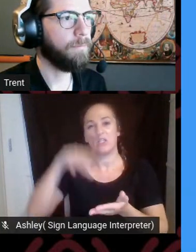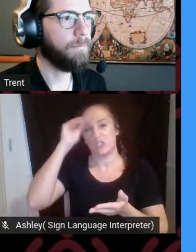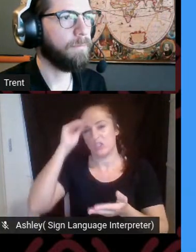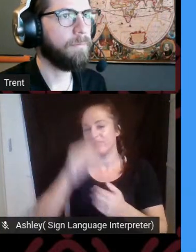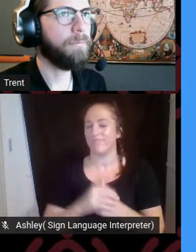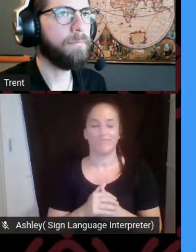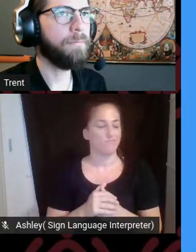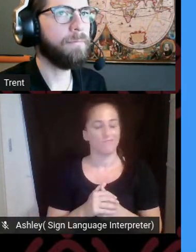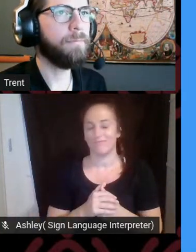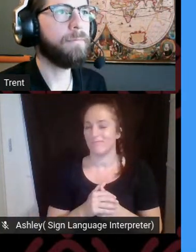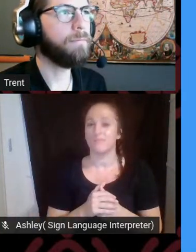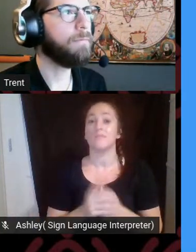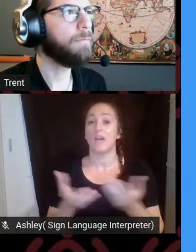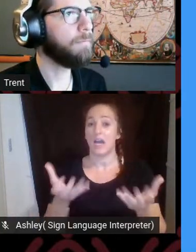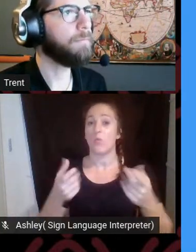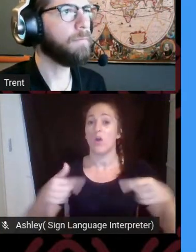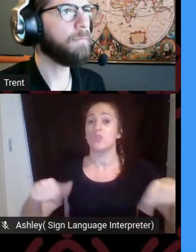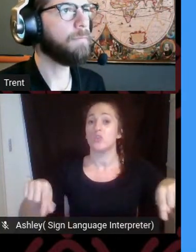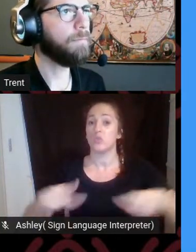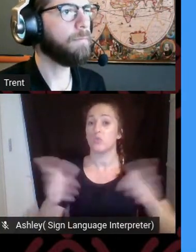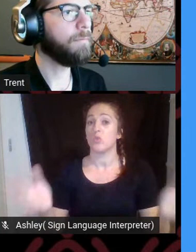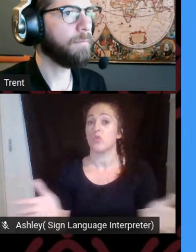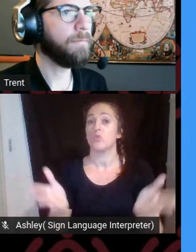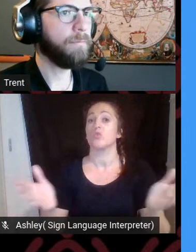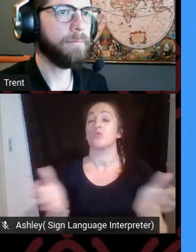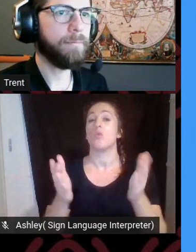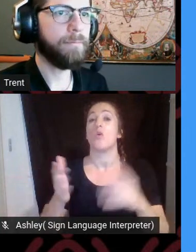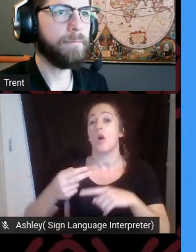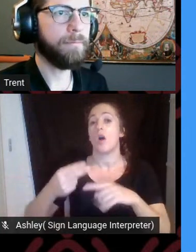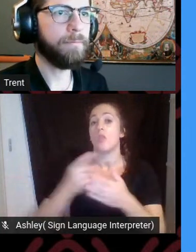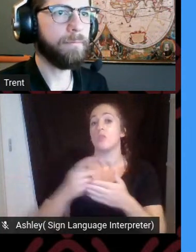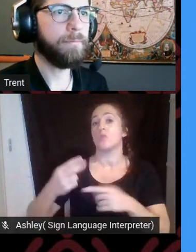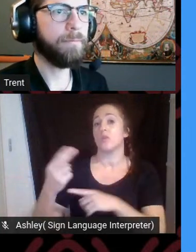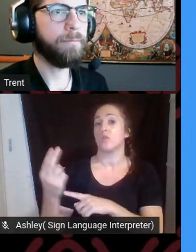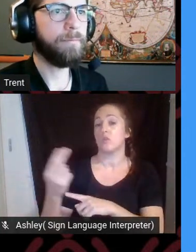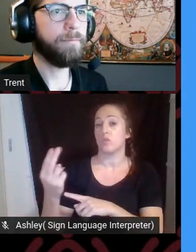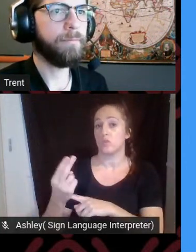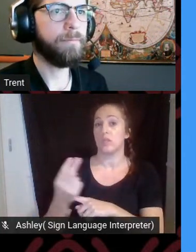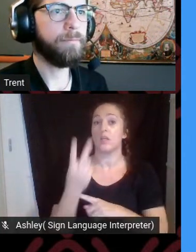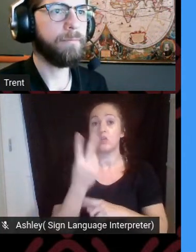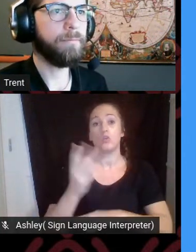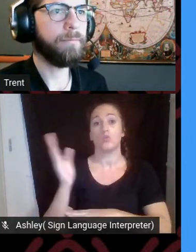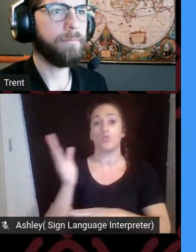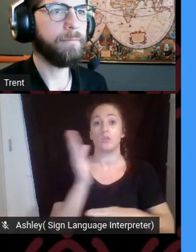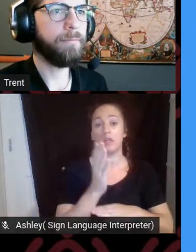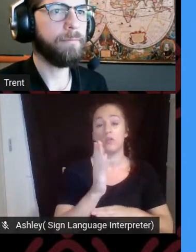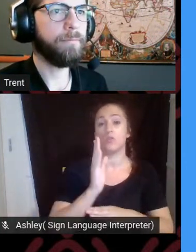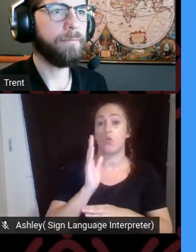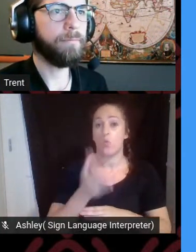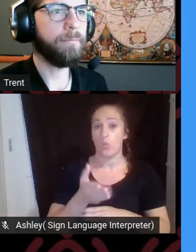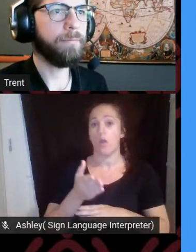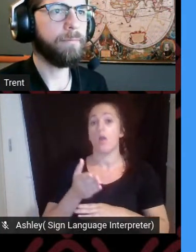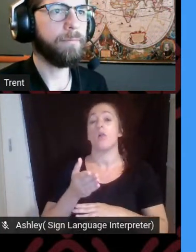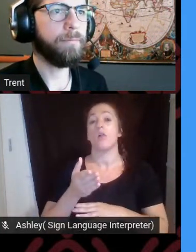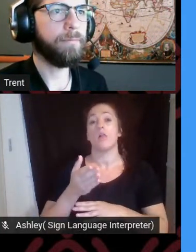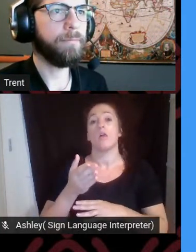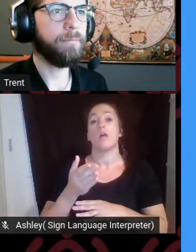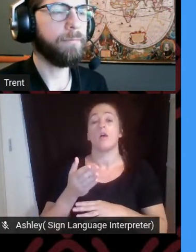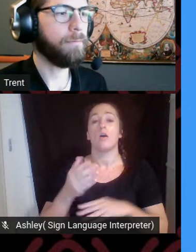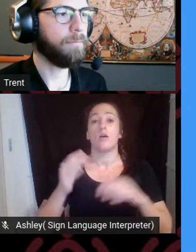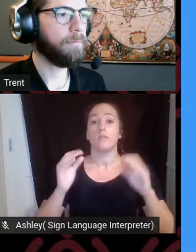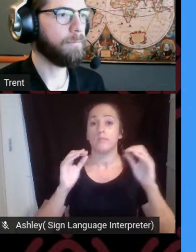encourage you to tune in with us on Thursday. John Shoemaker and Dana Rubenstein will be doing a session on Google Classroom getting